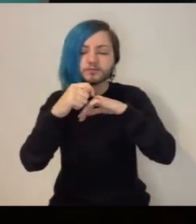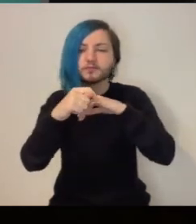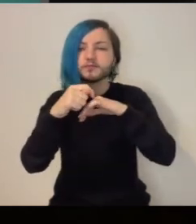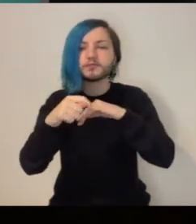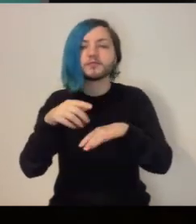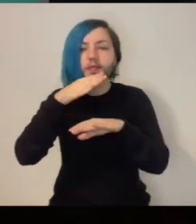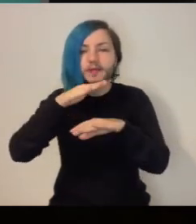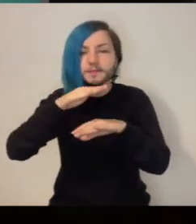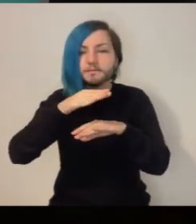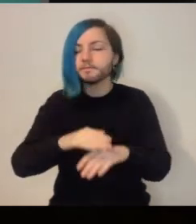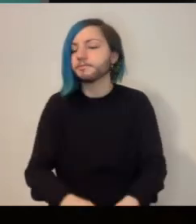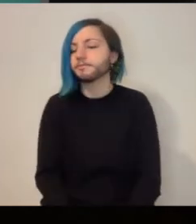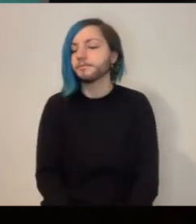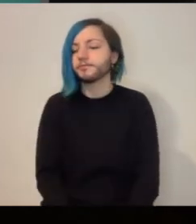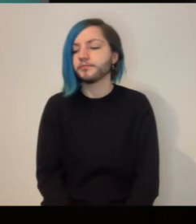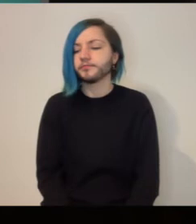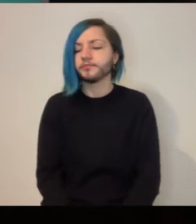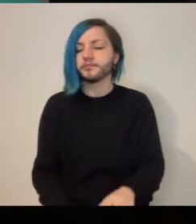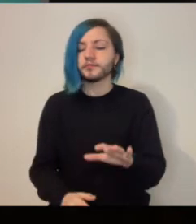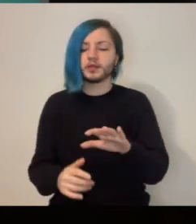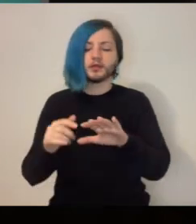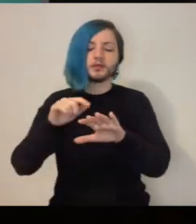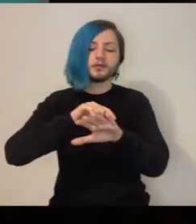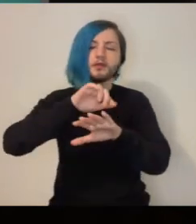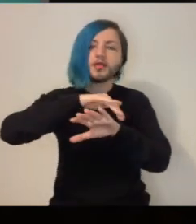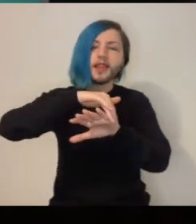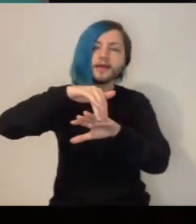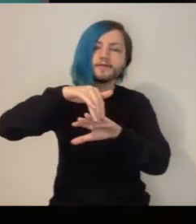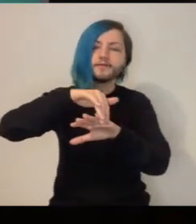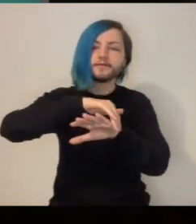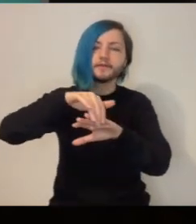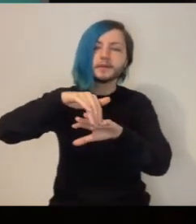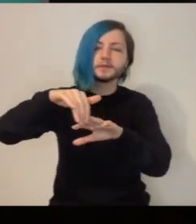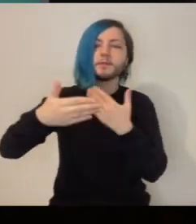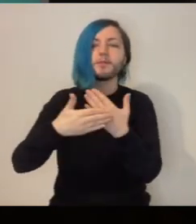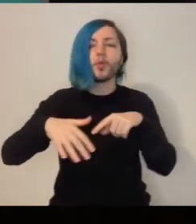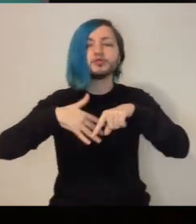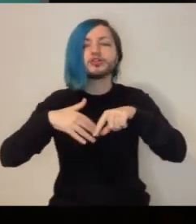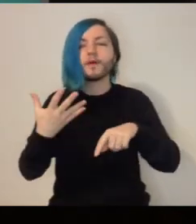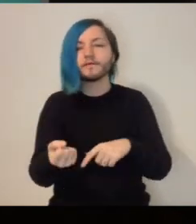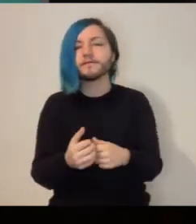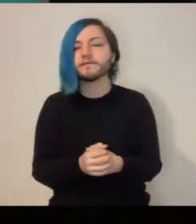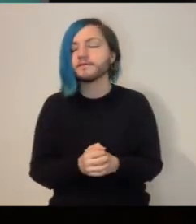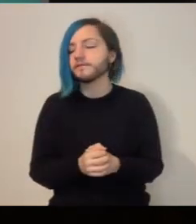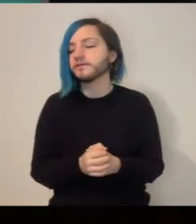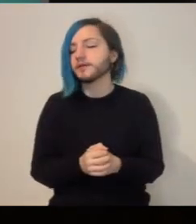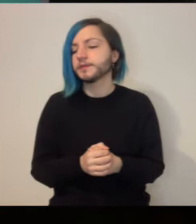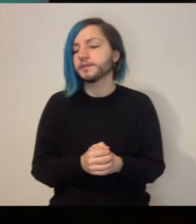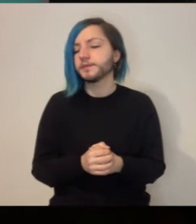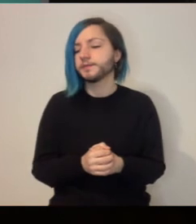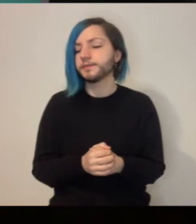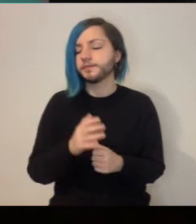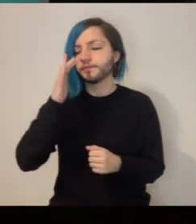there. And the sides, the left-hand sides of my fingers tend to be more in the shadow. And then you can